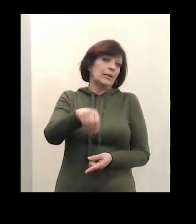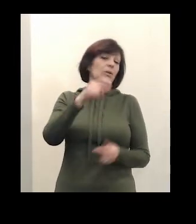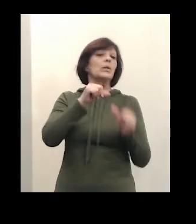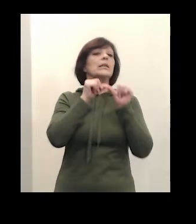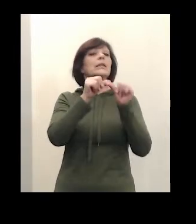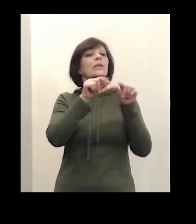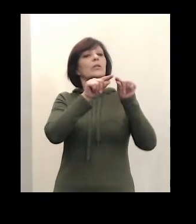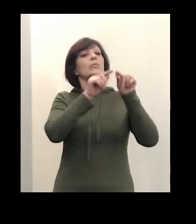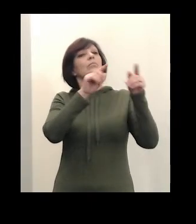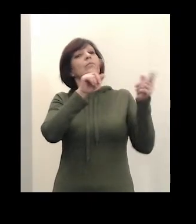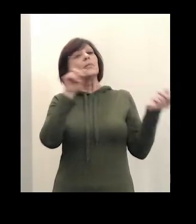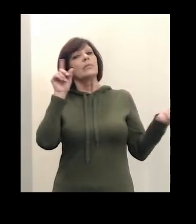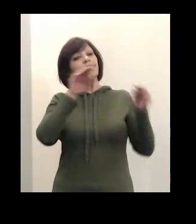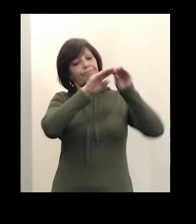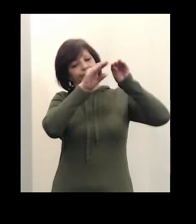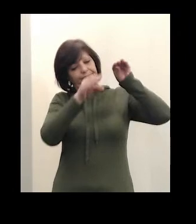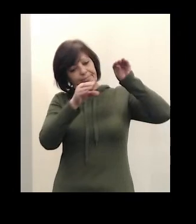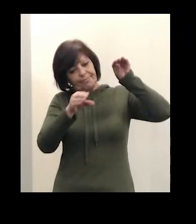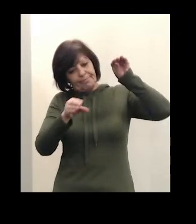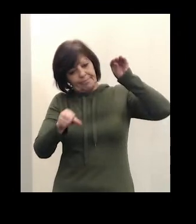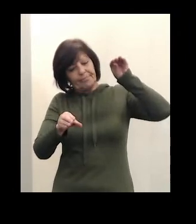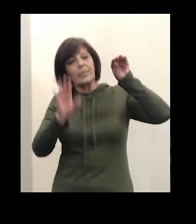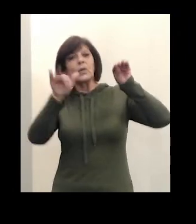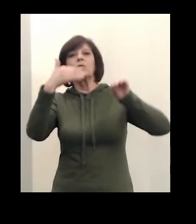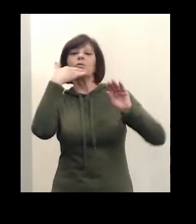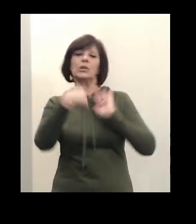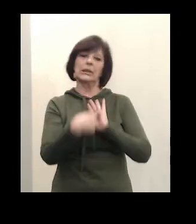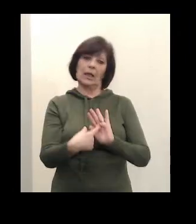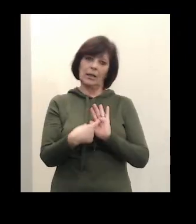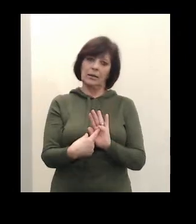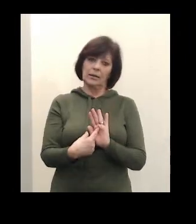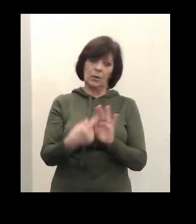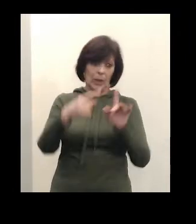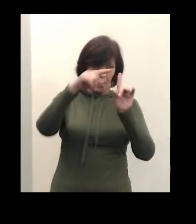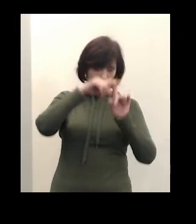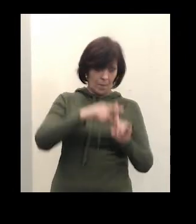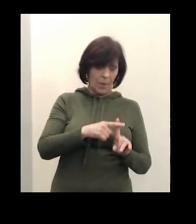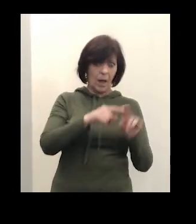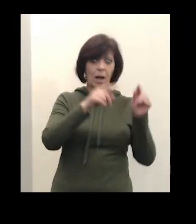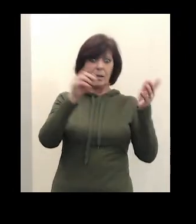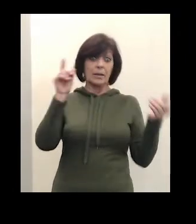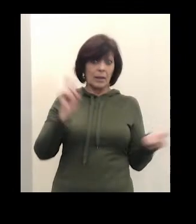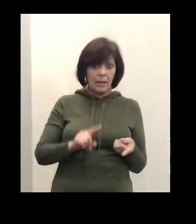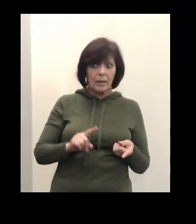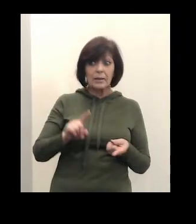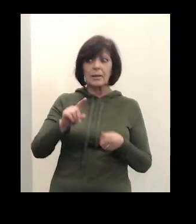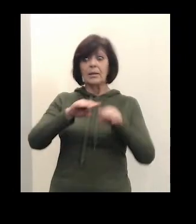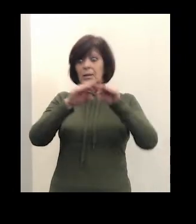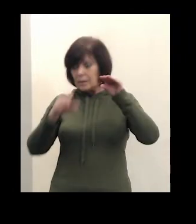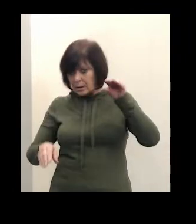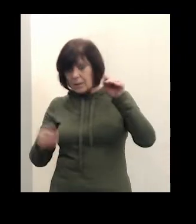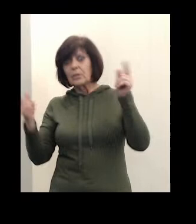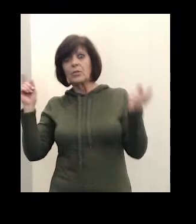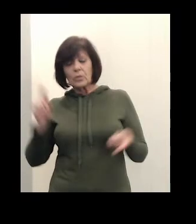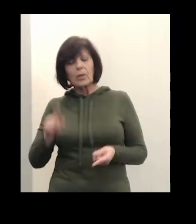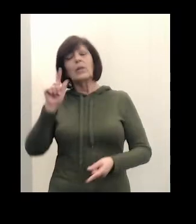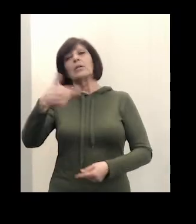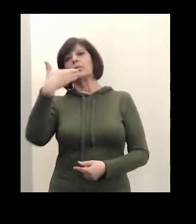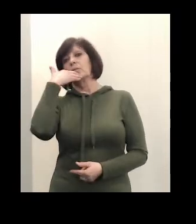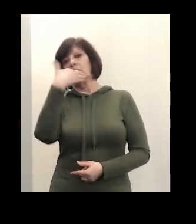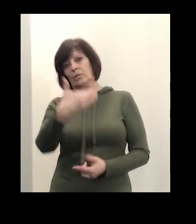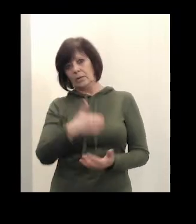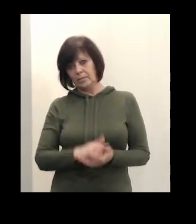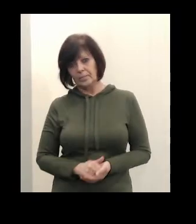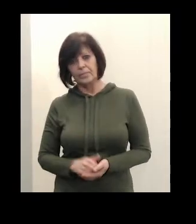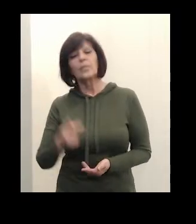drop. That's a good sign, seeing the positivity rate drop, overall cases drop, the case rate per 100,000 residents drop. We